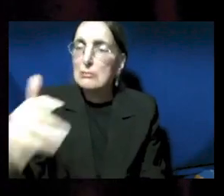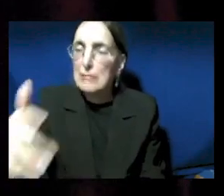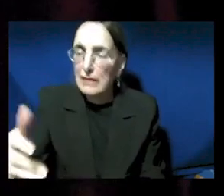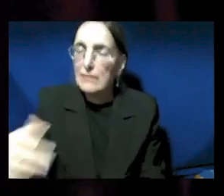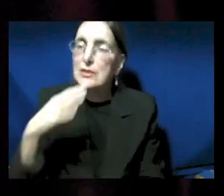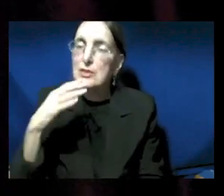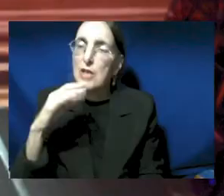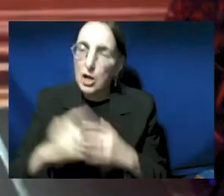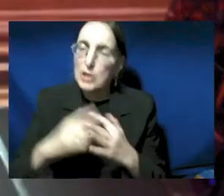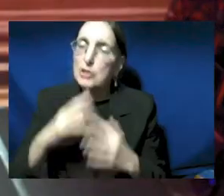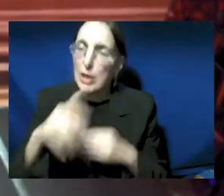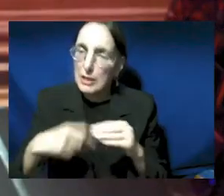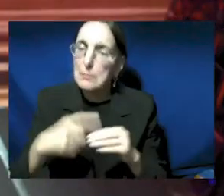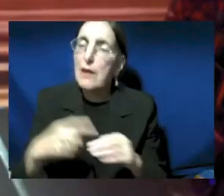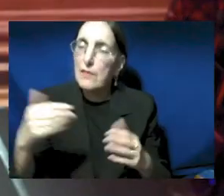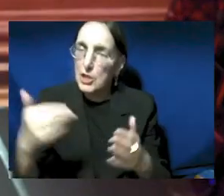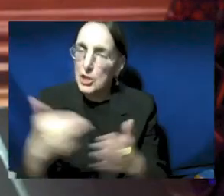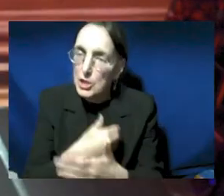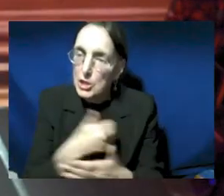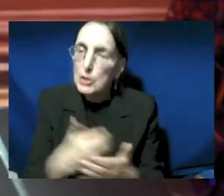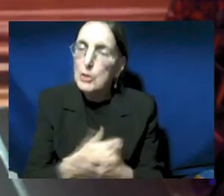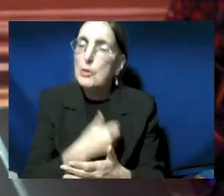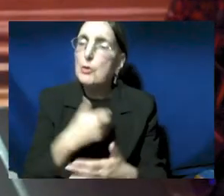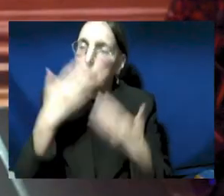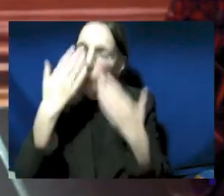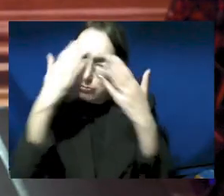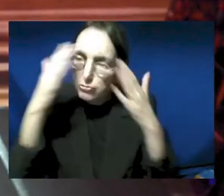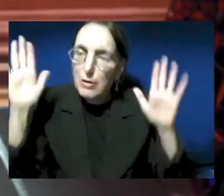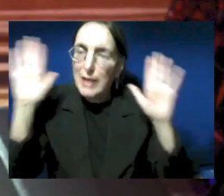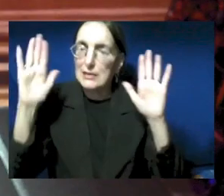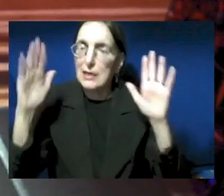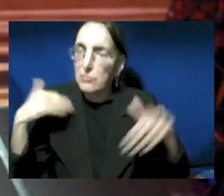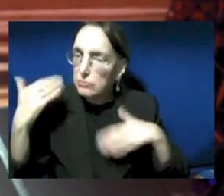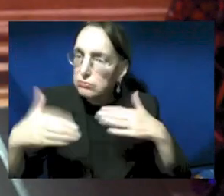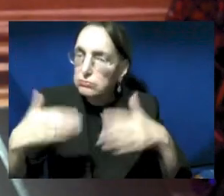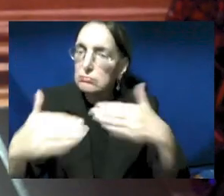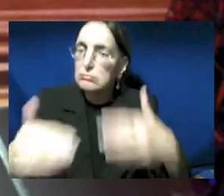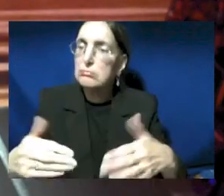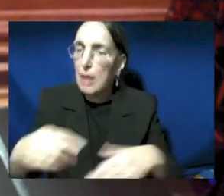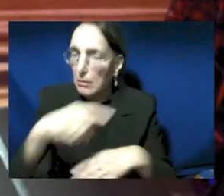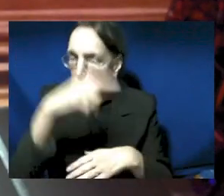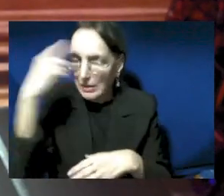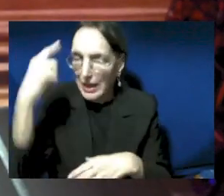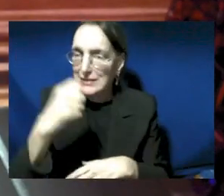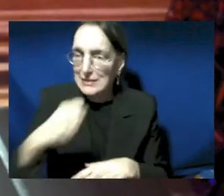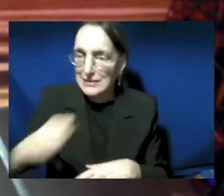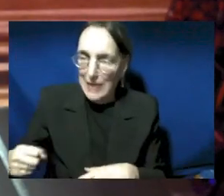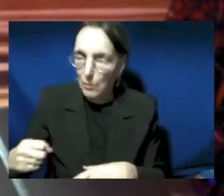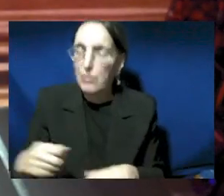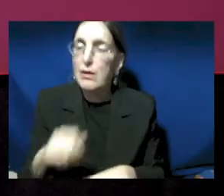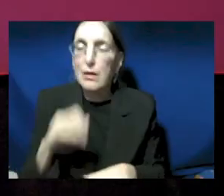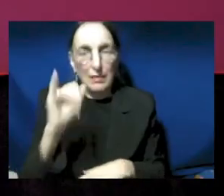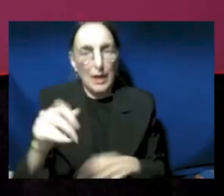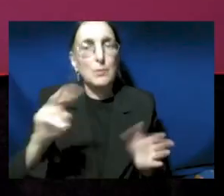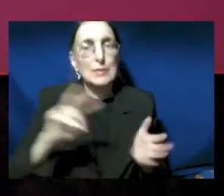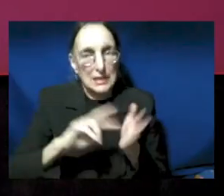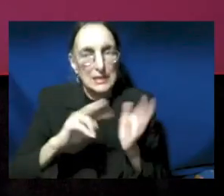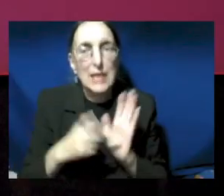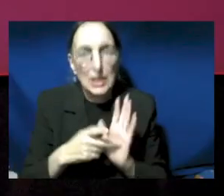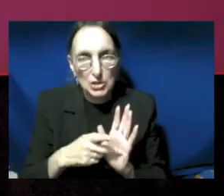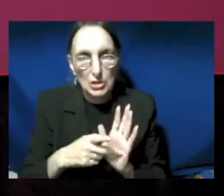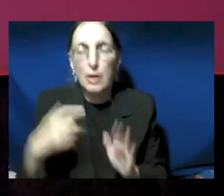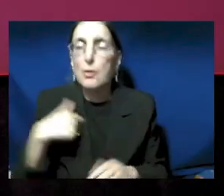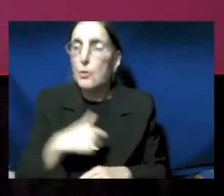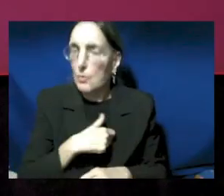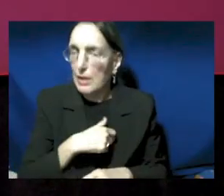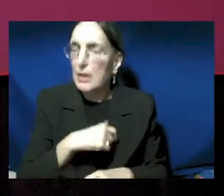Right? That was intentional. We didn't wait until they gave us that title. We literally owned it. And so